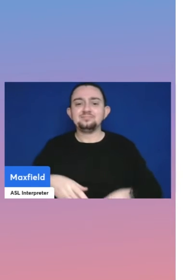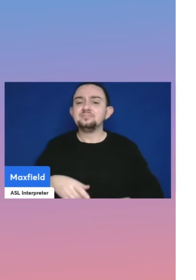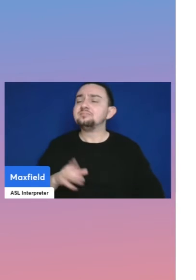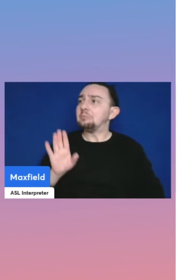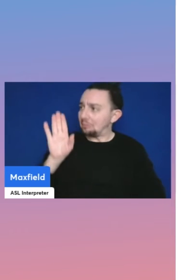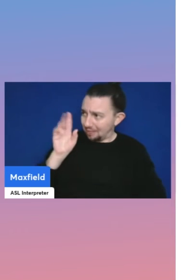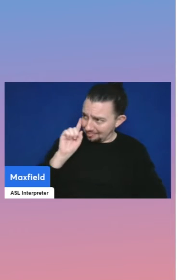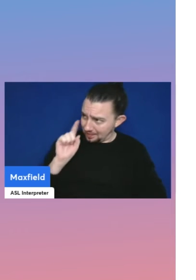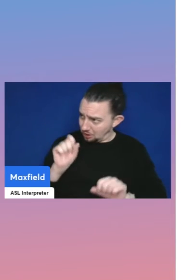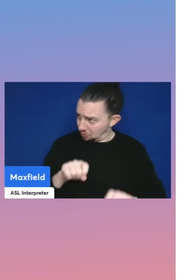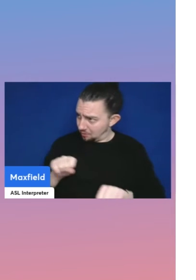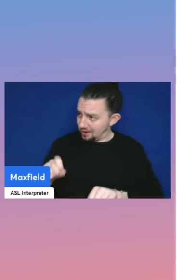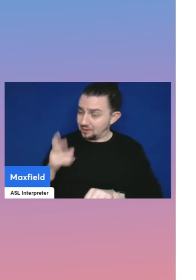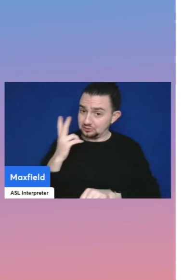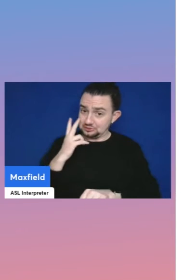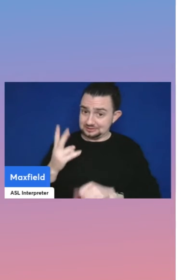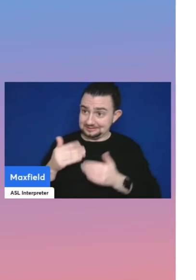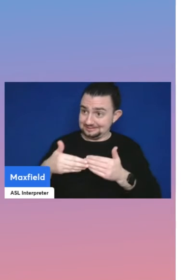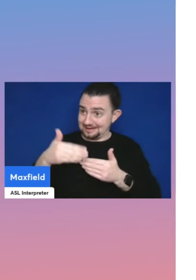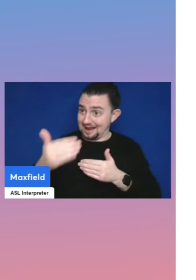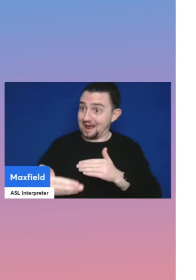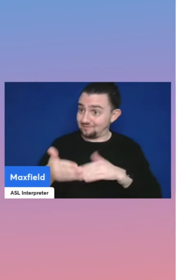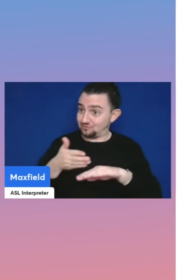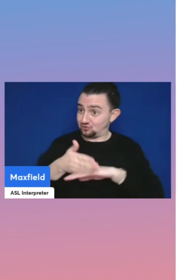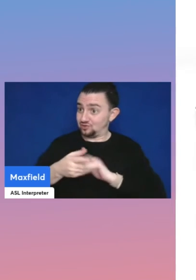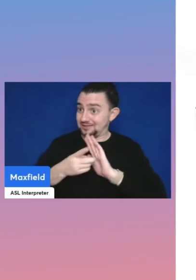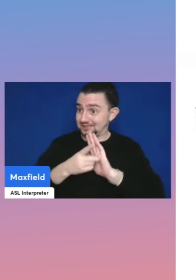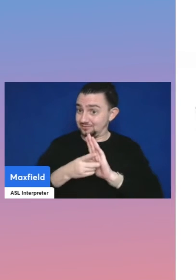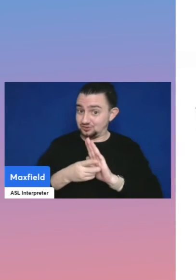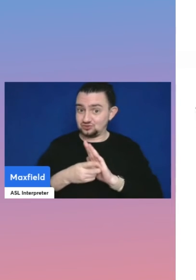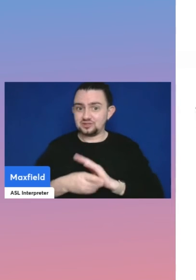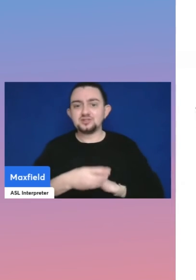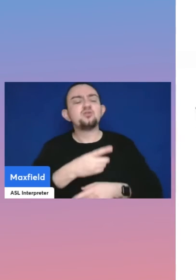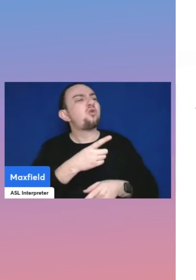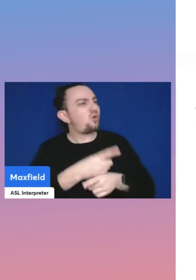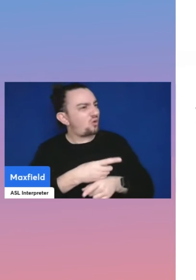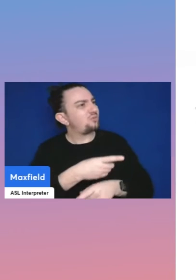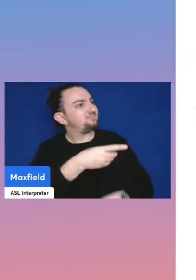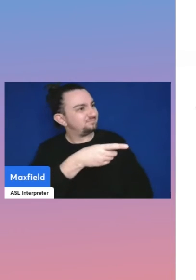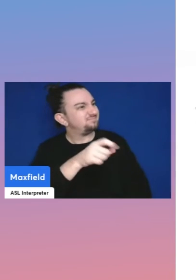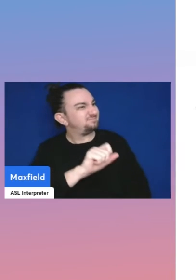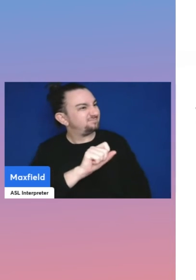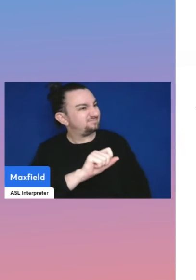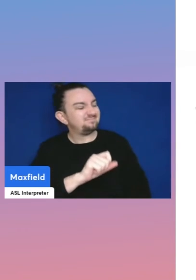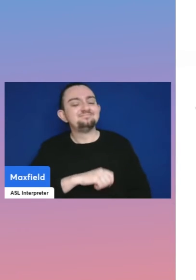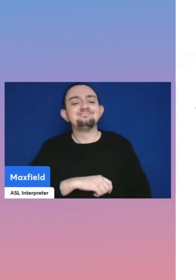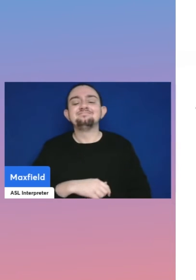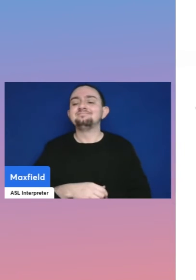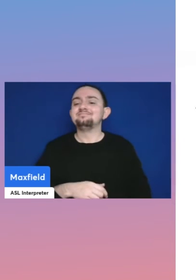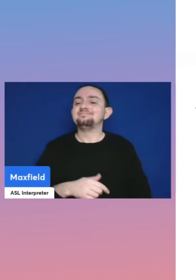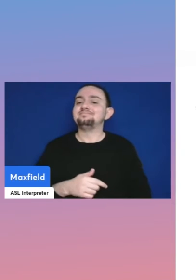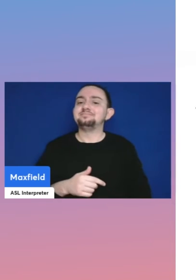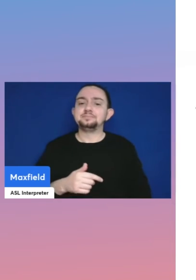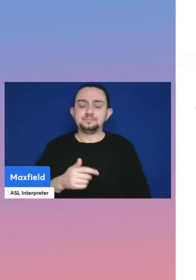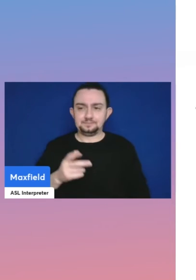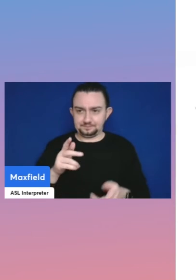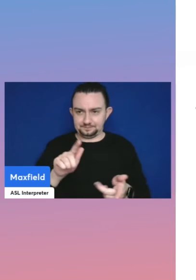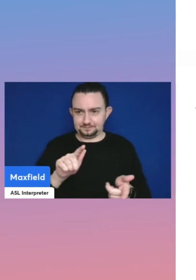in the following demonstration. Indeed. Well. So let me